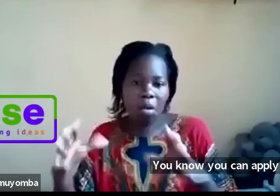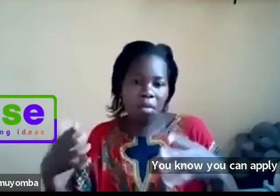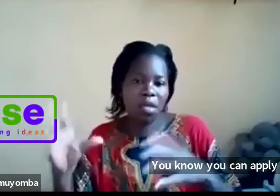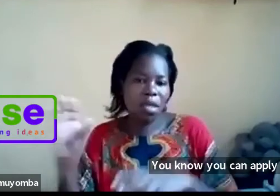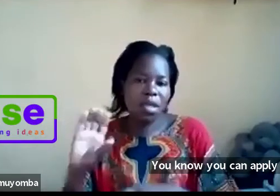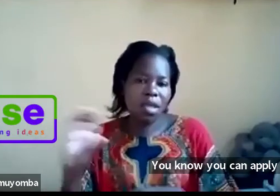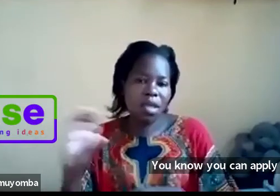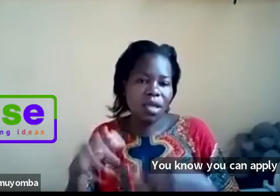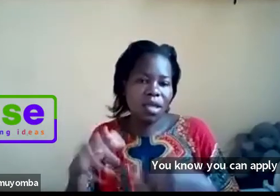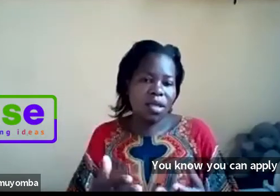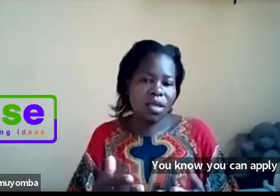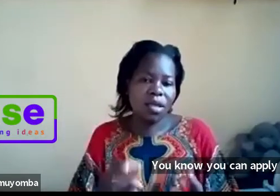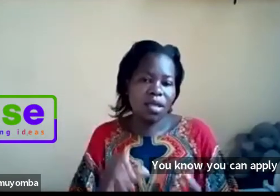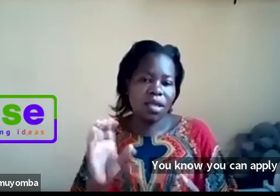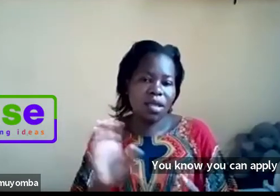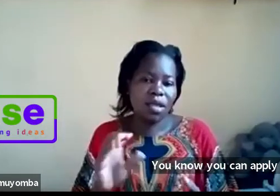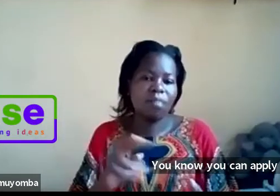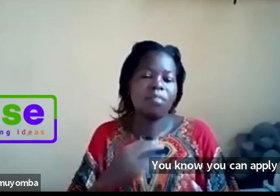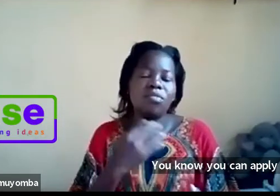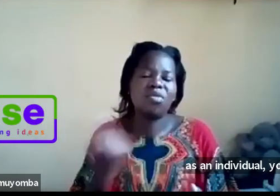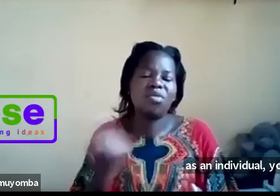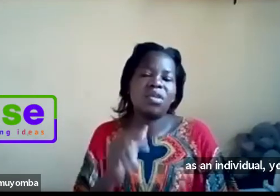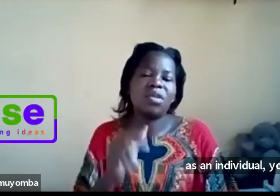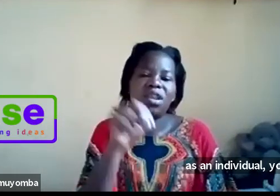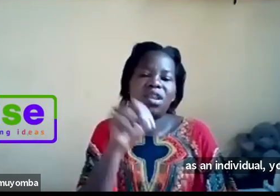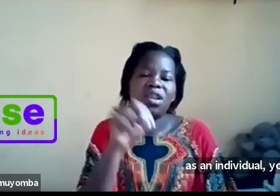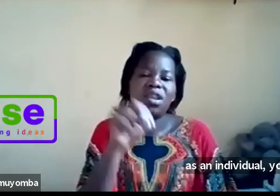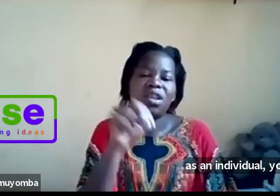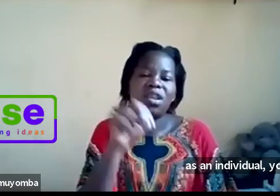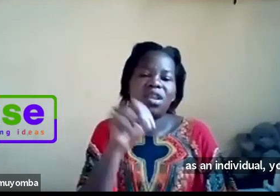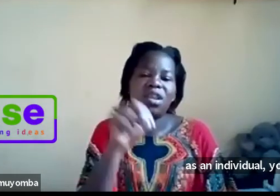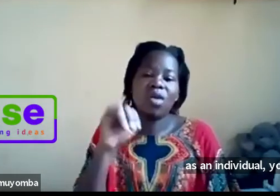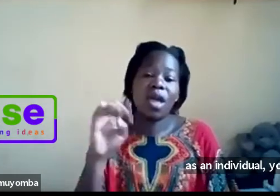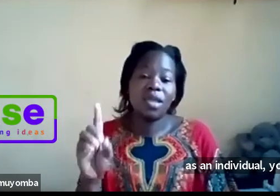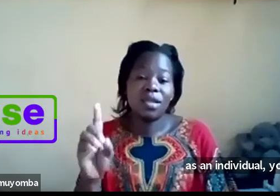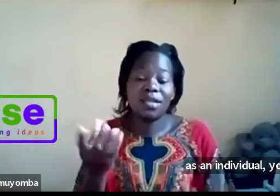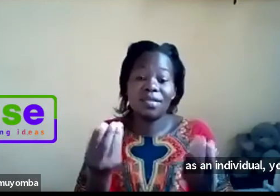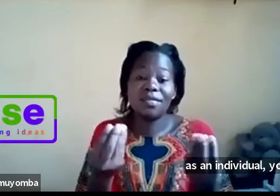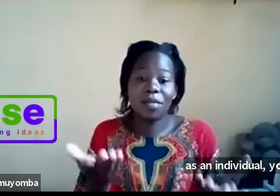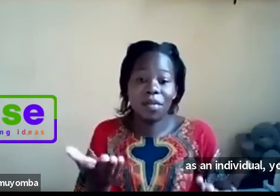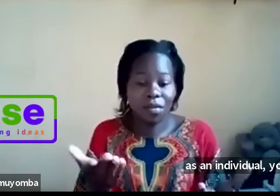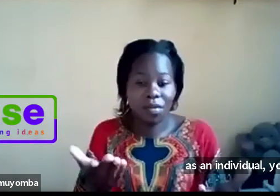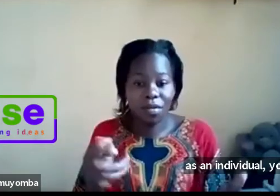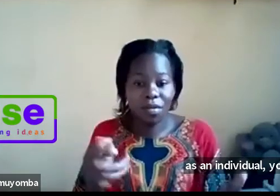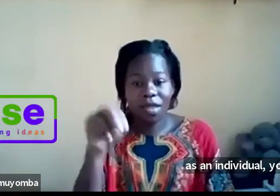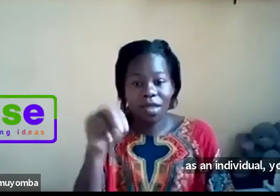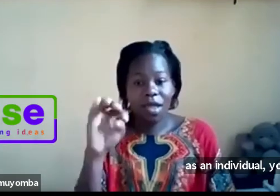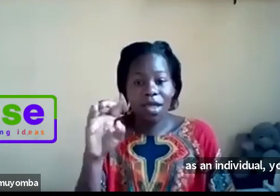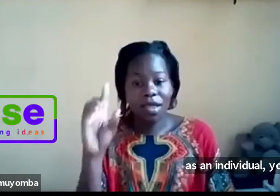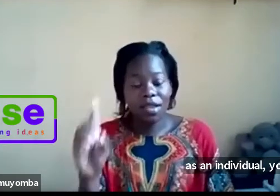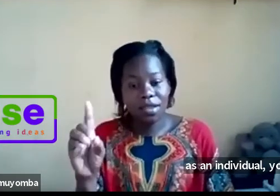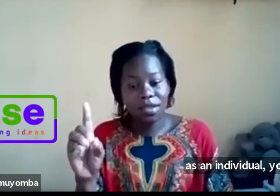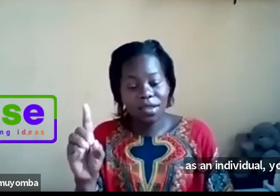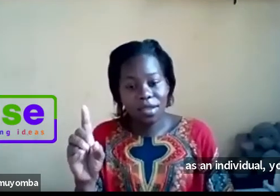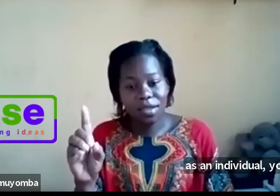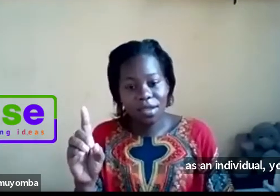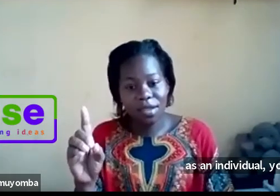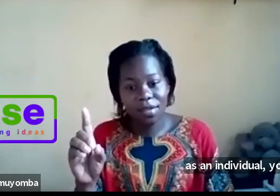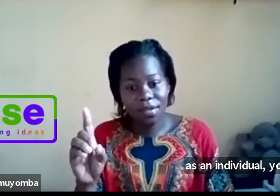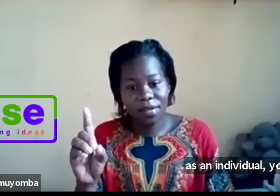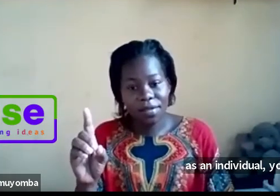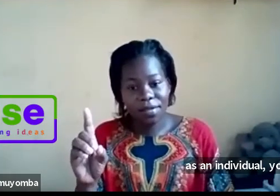national ID. It's that simple. You need a national ID, you need to fill up a few forms, and now it's even made easier. You